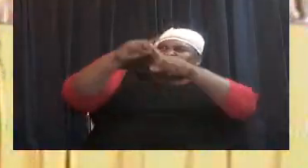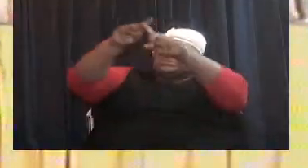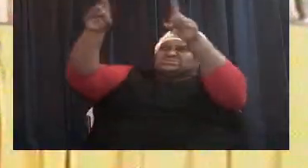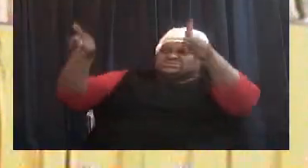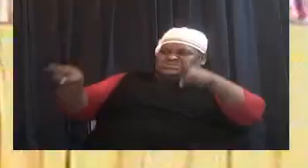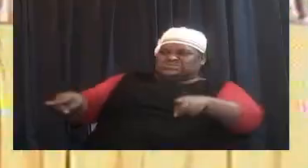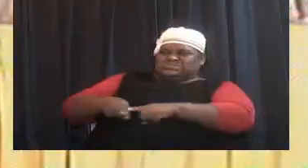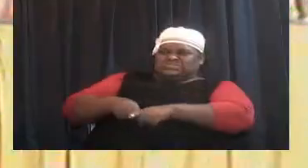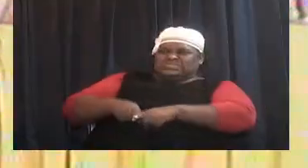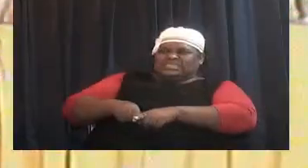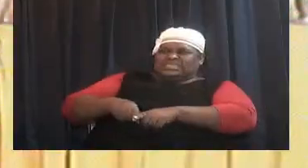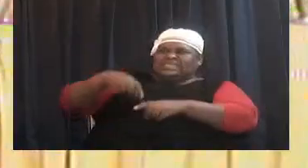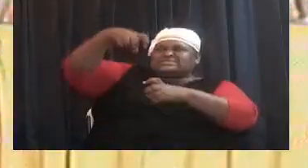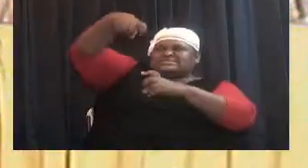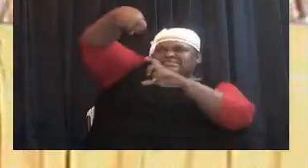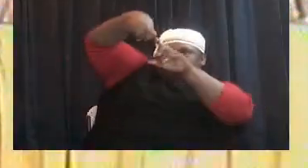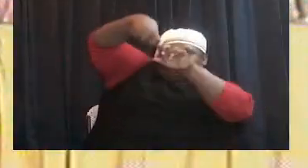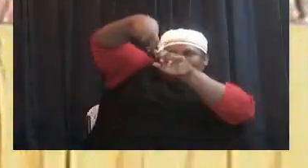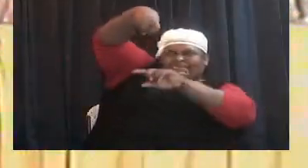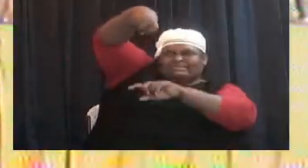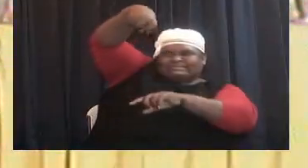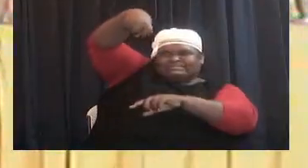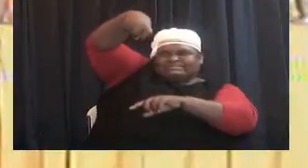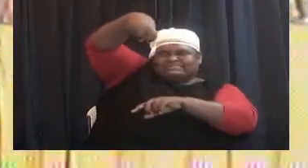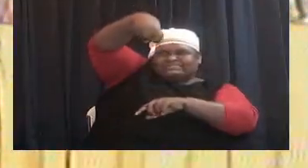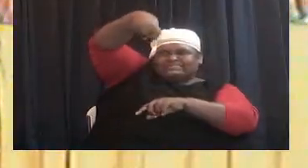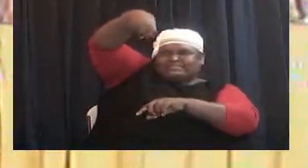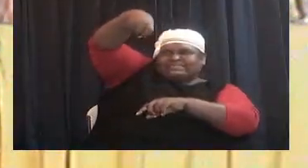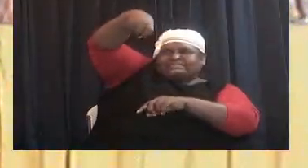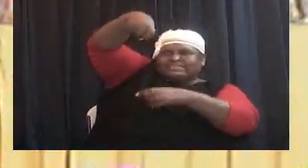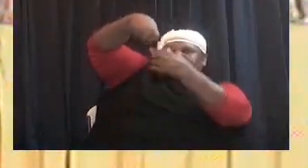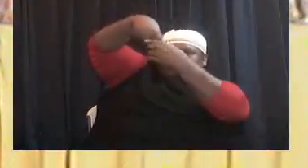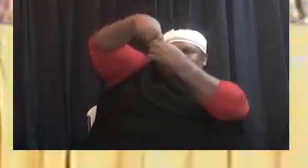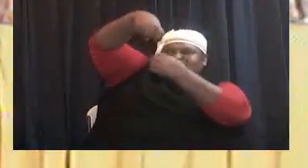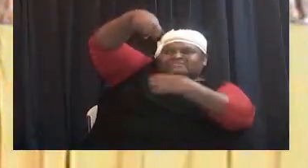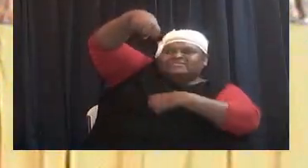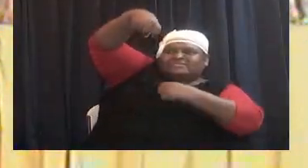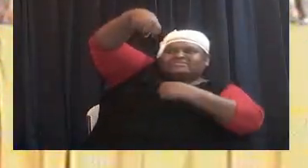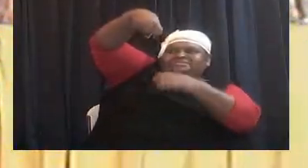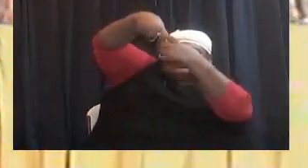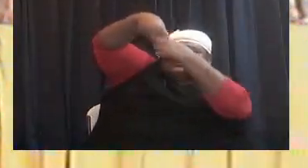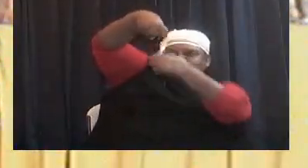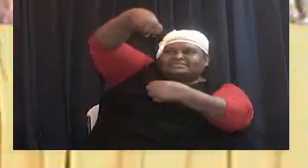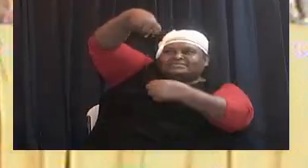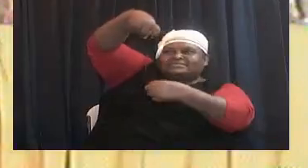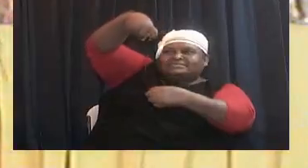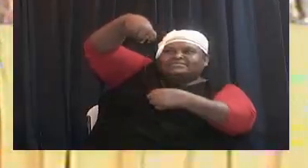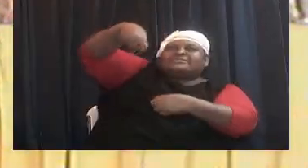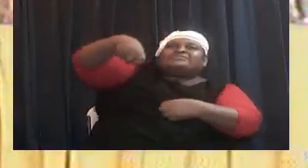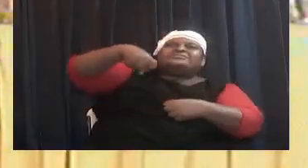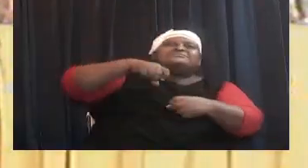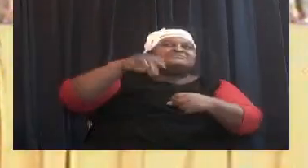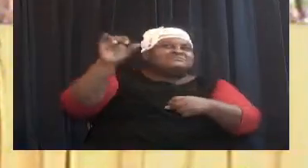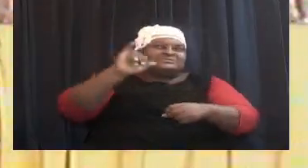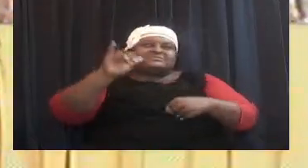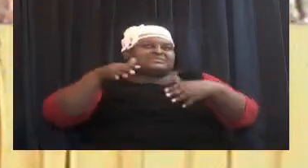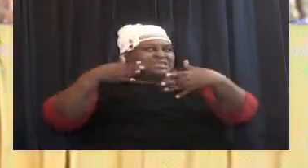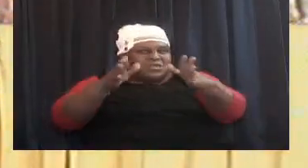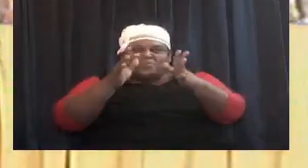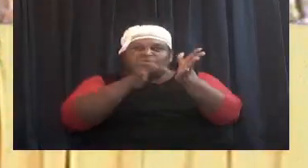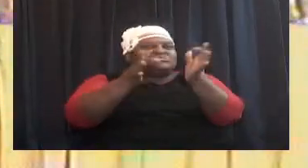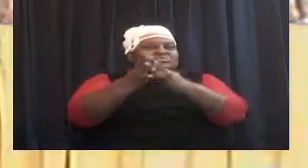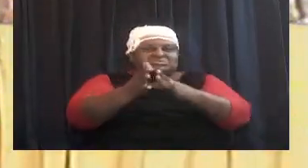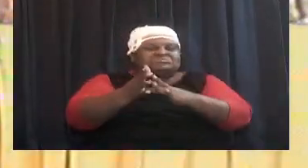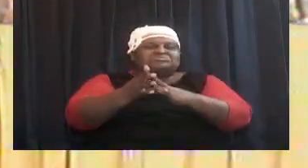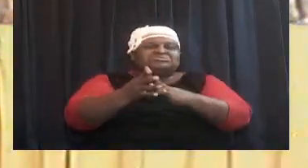And them, that pole and the clothes, them just hang on it. And you just bear them up. You have to hang on